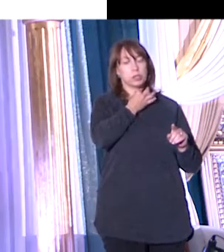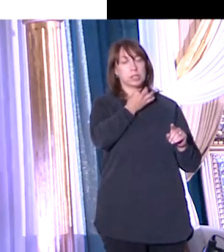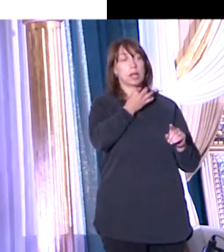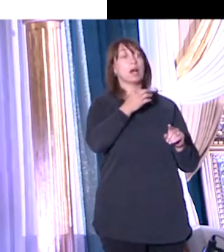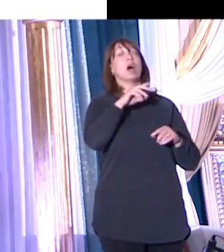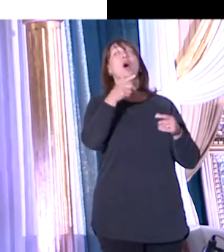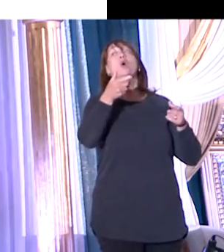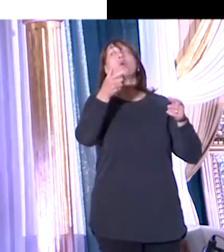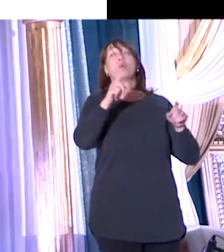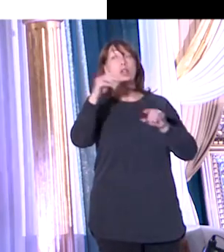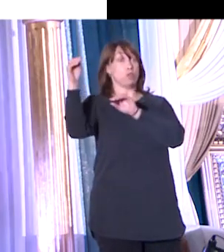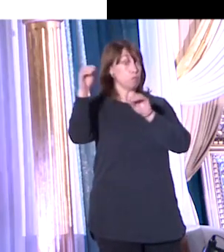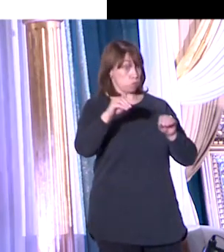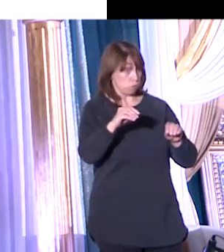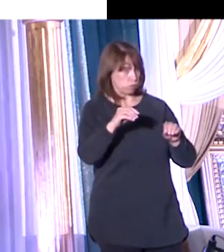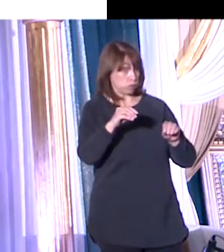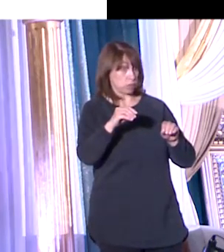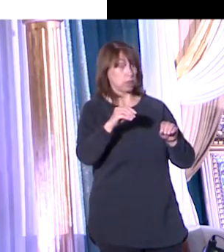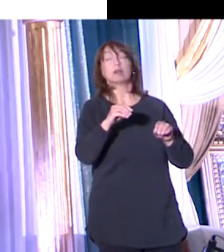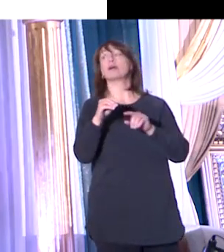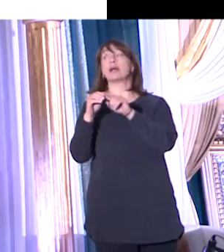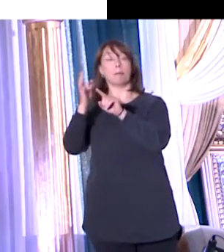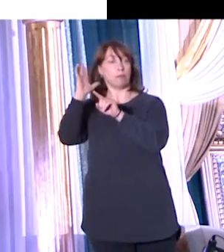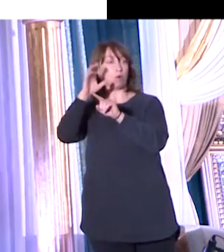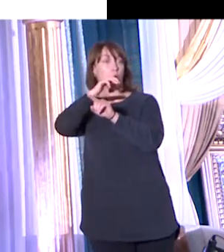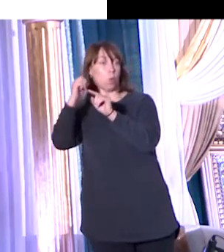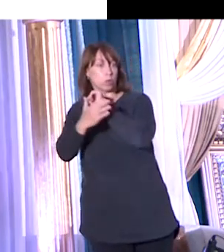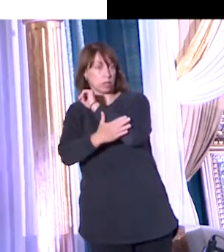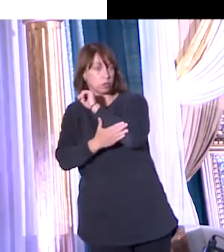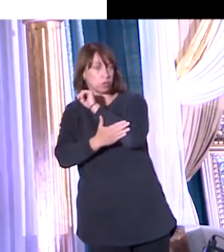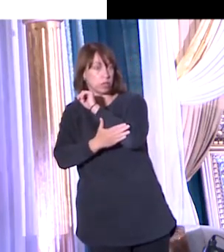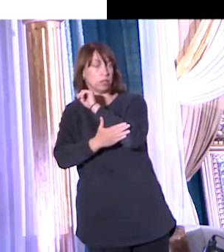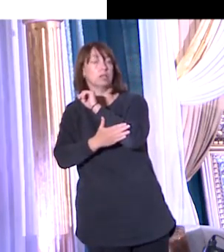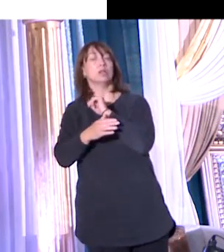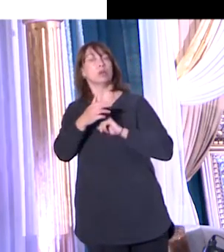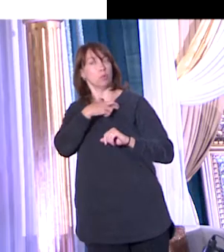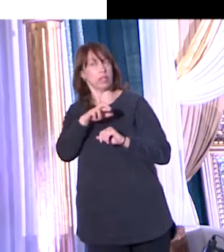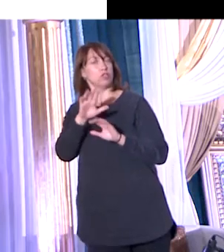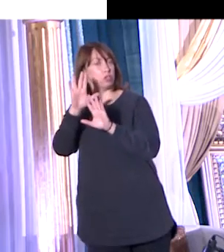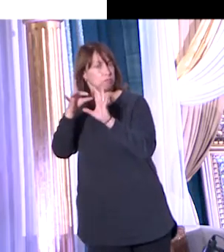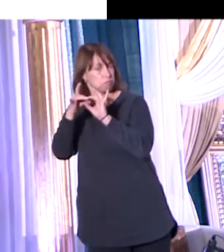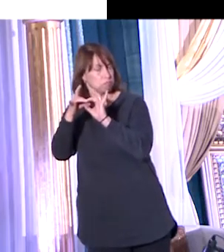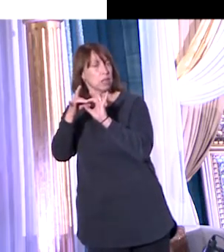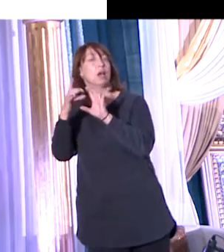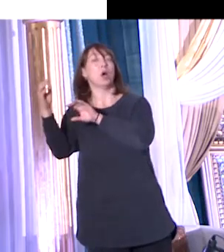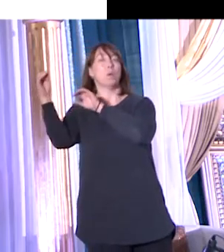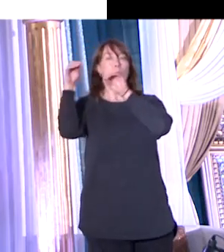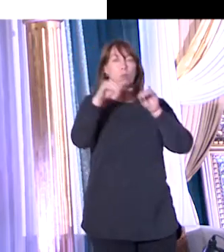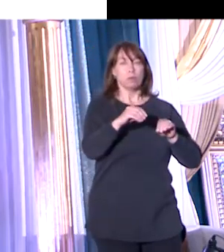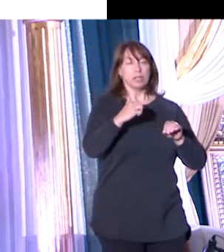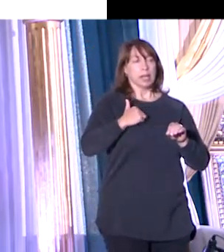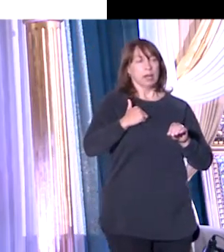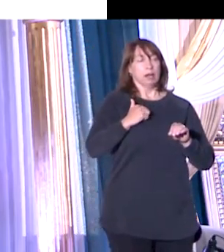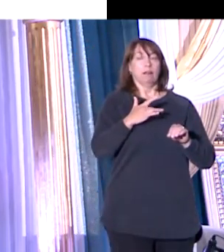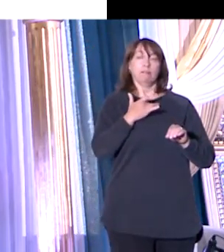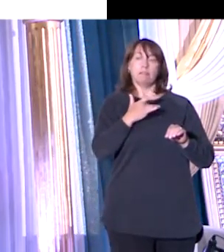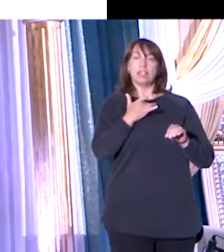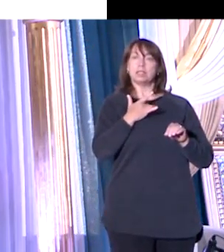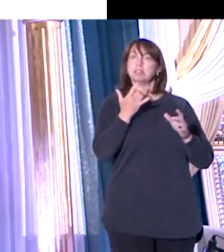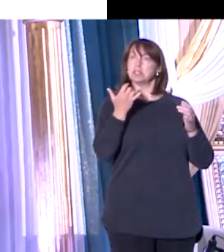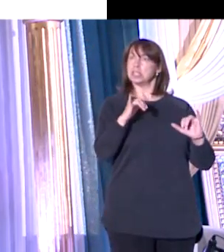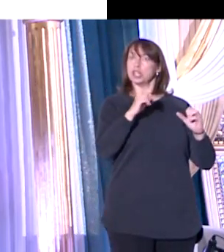changed over time. And so we asked those who came from another country whether their attachment had changed. And for the most part,